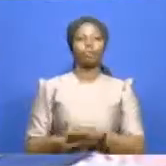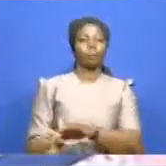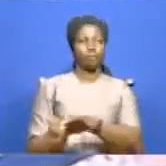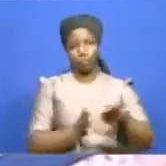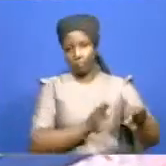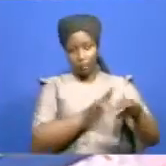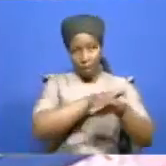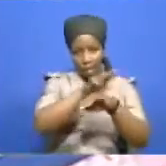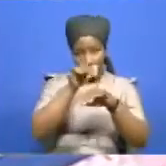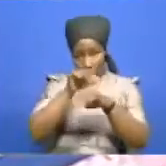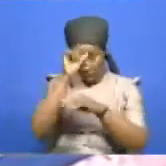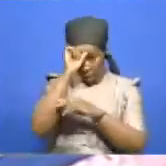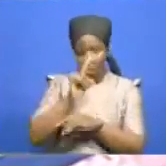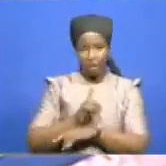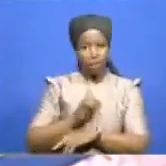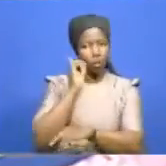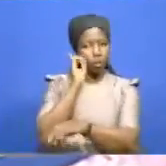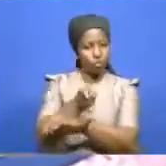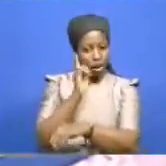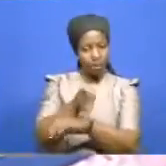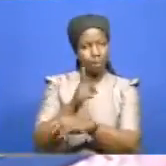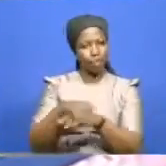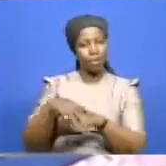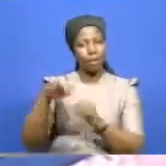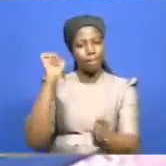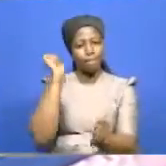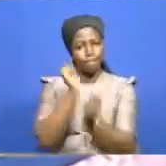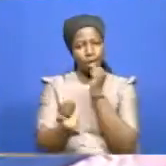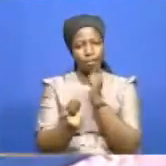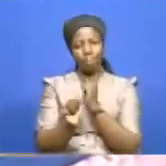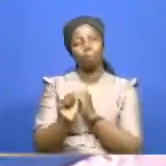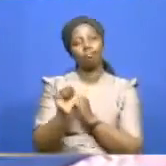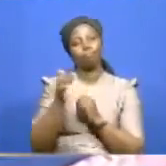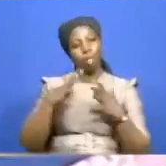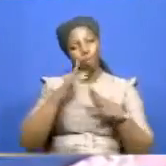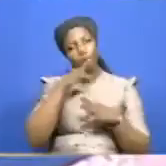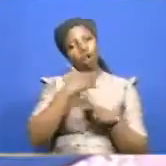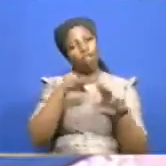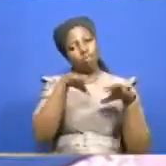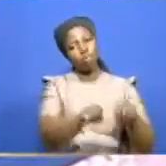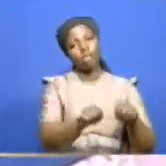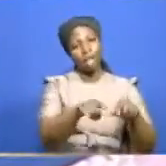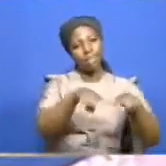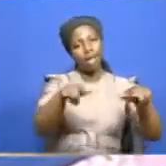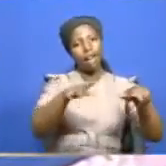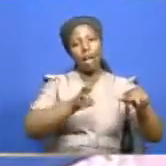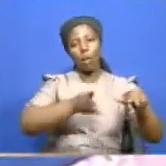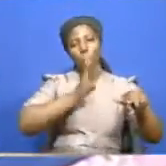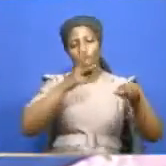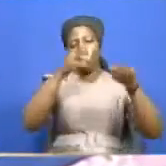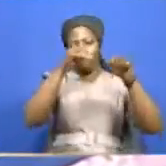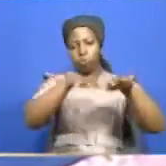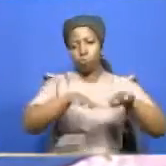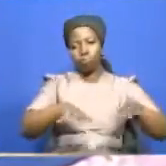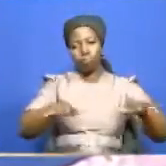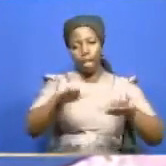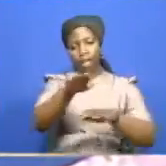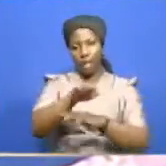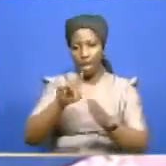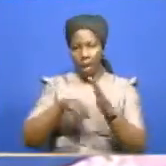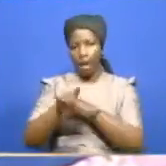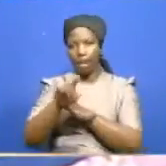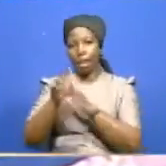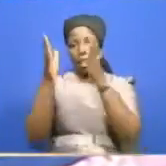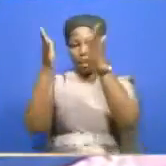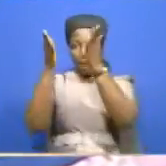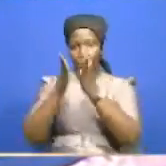The national government has warned of stiff penalties on people who have encroached land on flooded lakes in the Rift Valley. Wildlife Principal